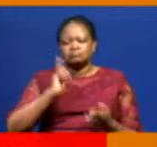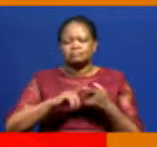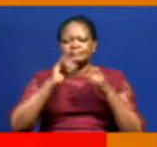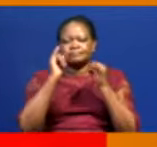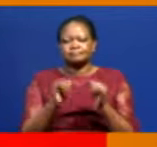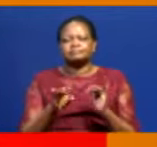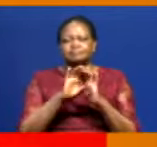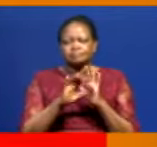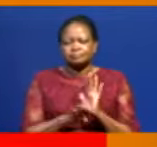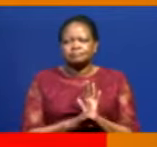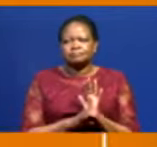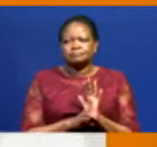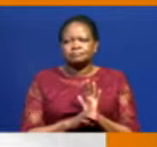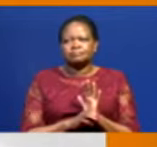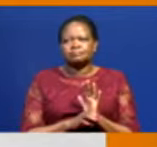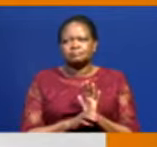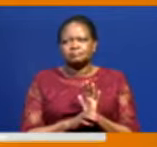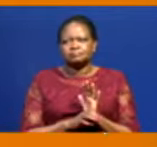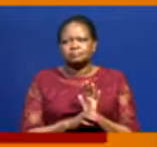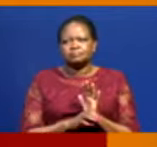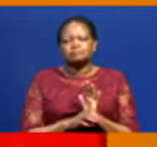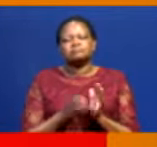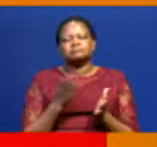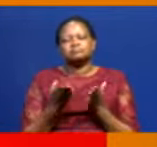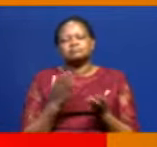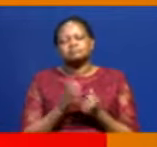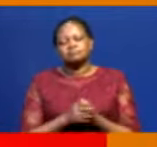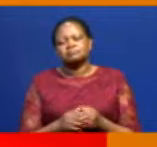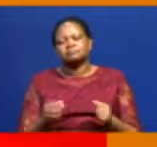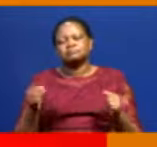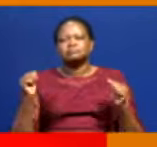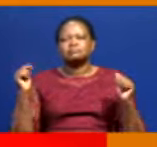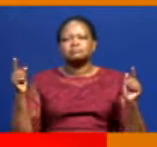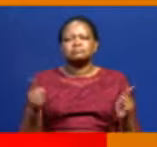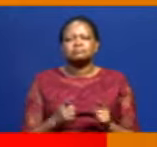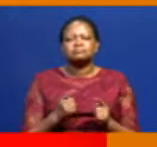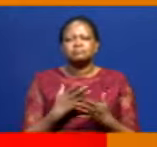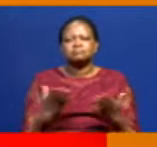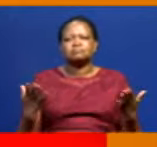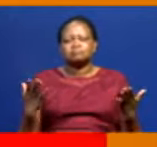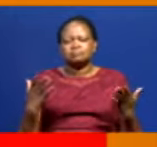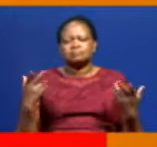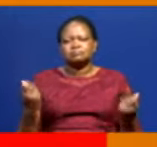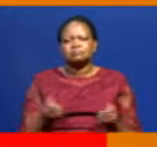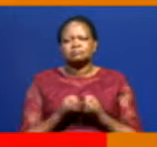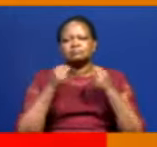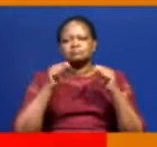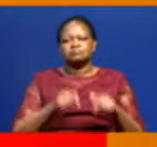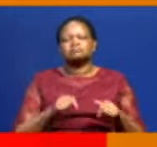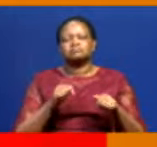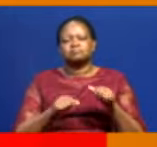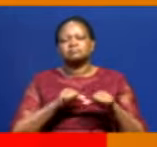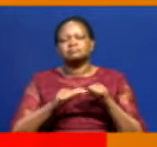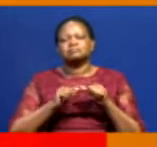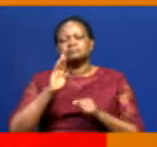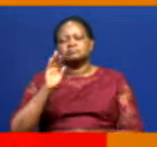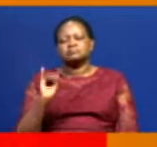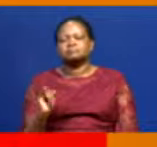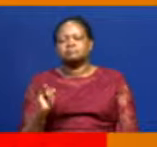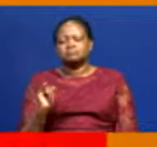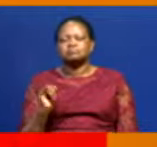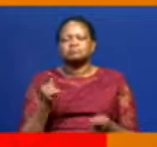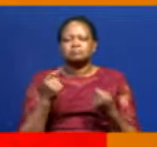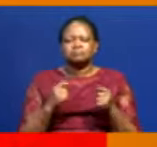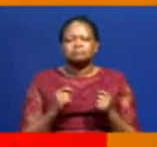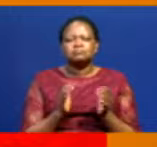constitution, is probably the shortest history proceeding today on account of the BBI attempt.